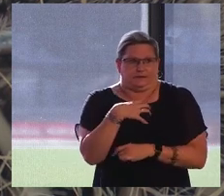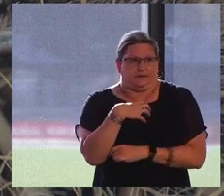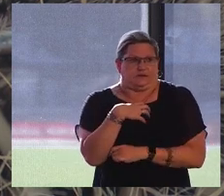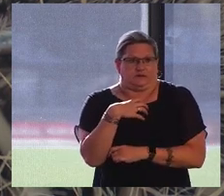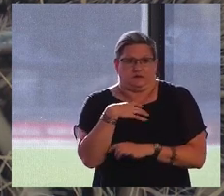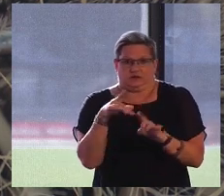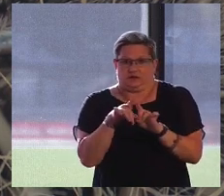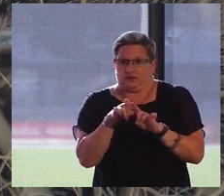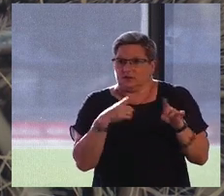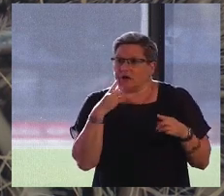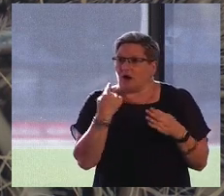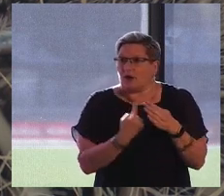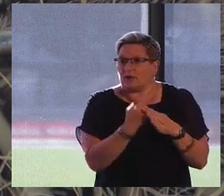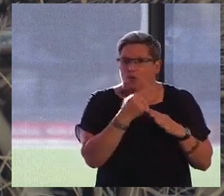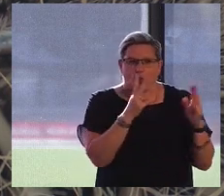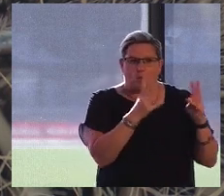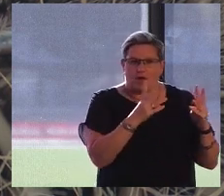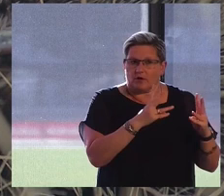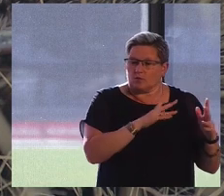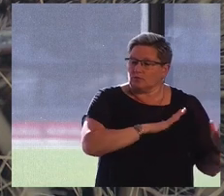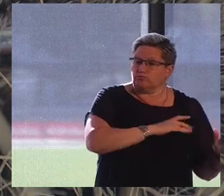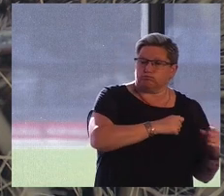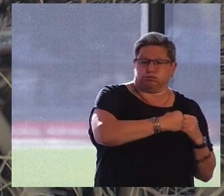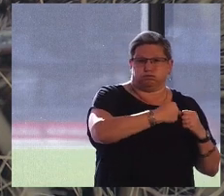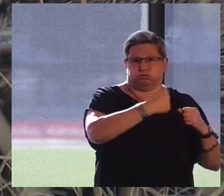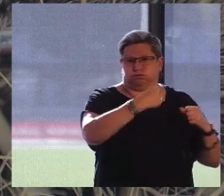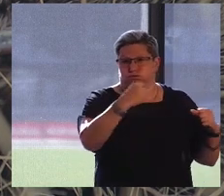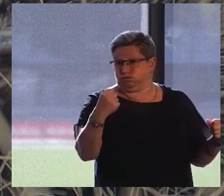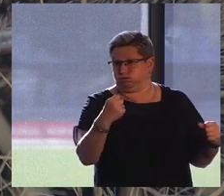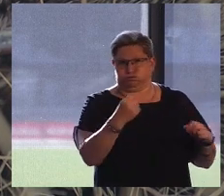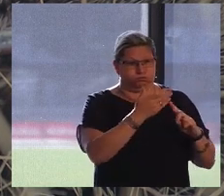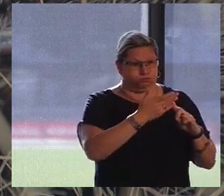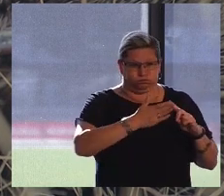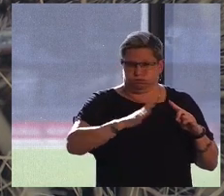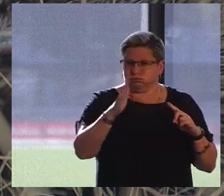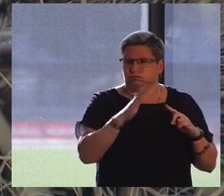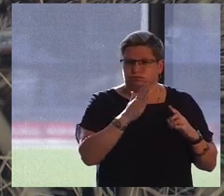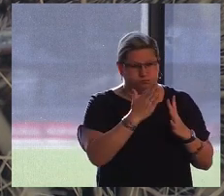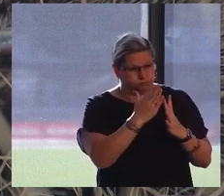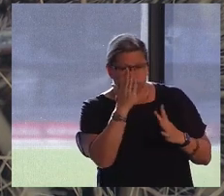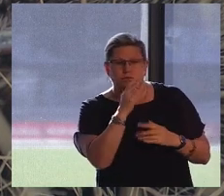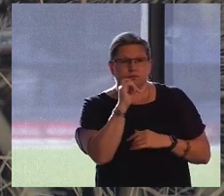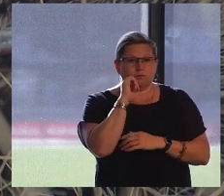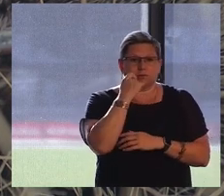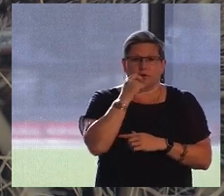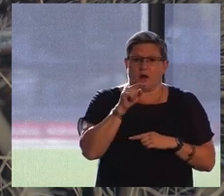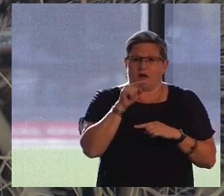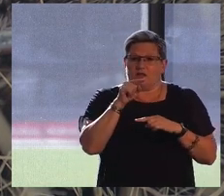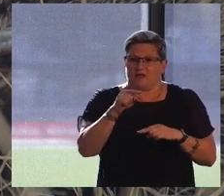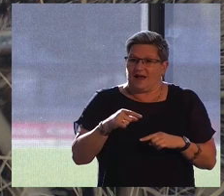events. But that stretch zone where you are able to have conversations